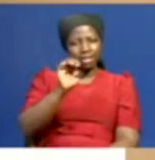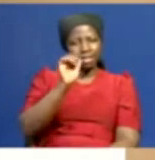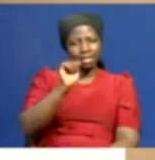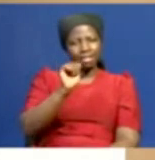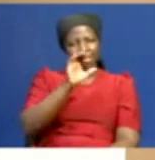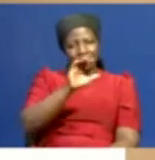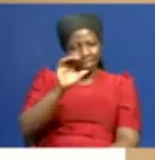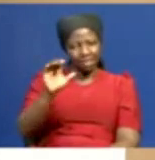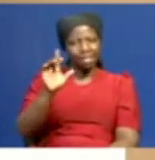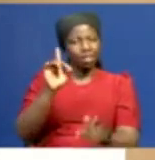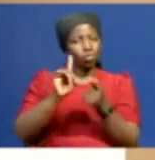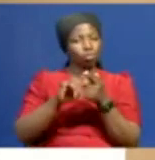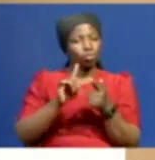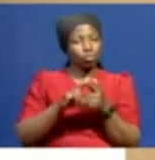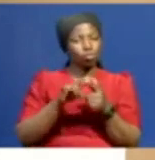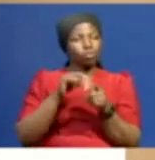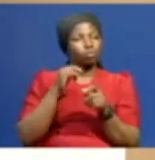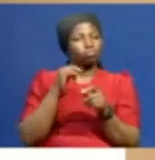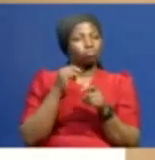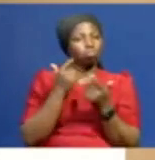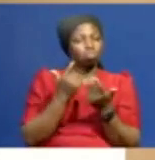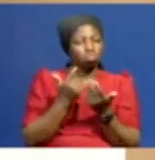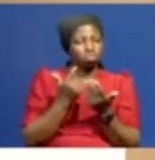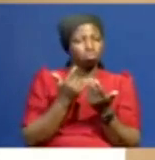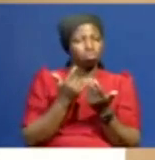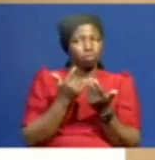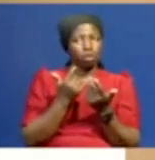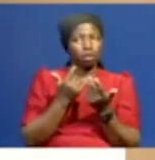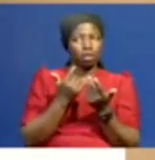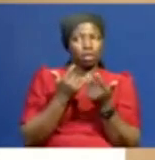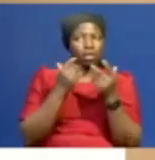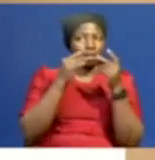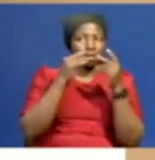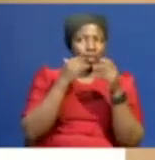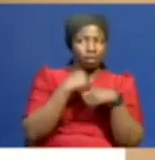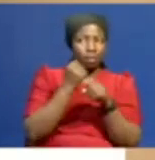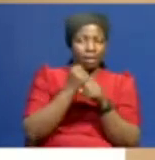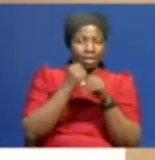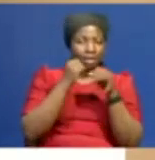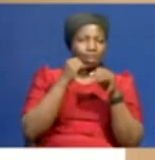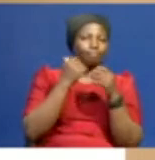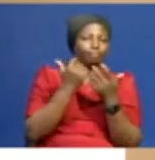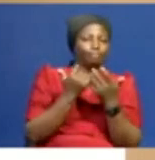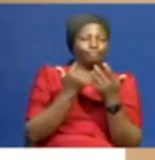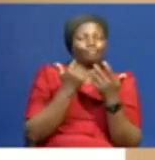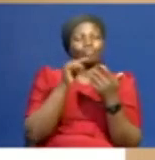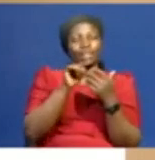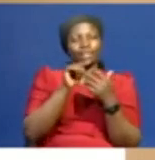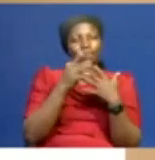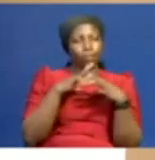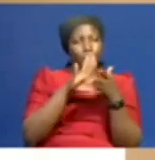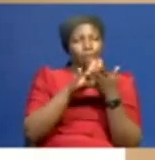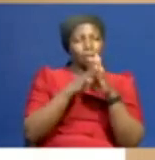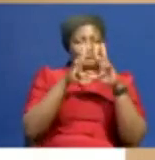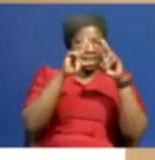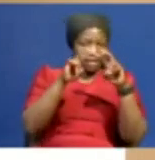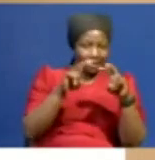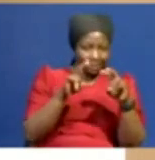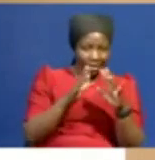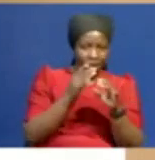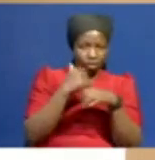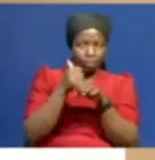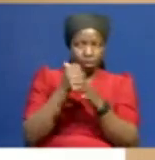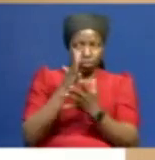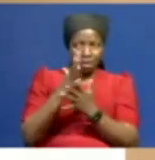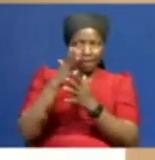to embed procurement officers as investigators in a bid to ensure fraud cases are fairly